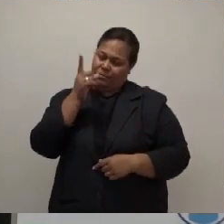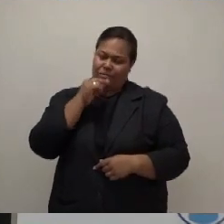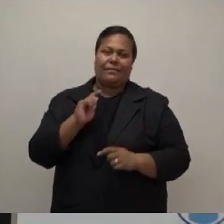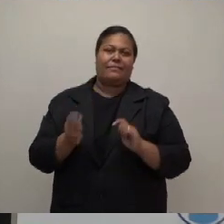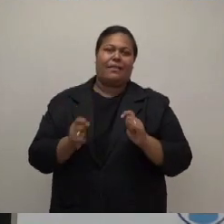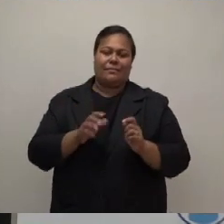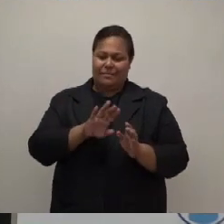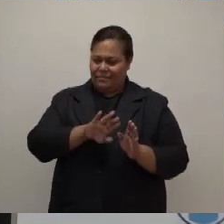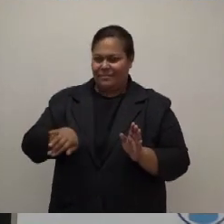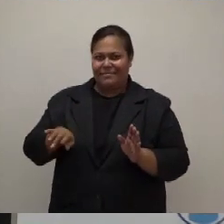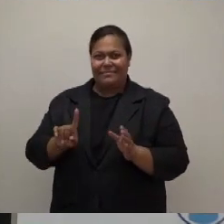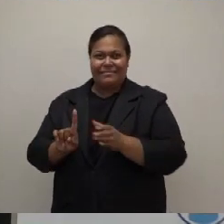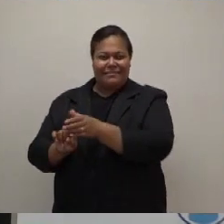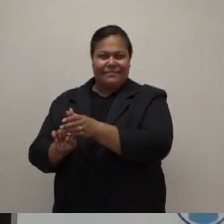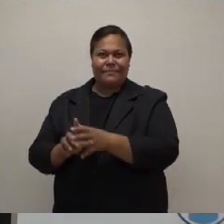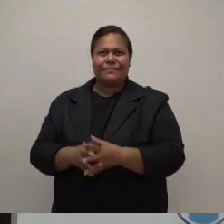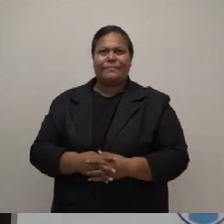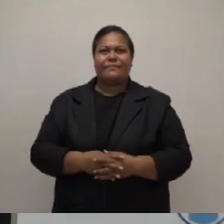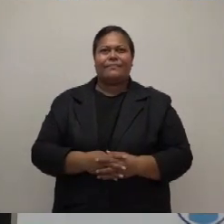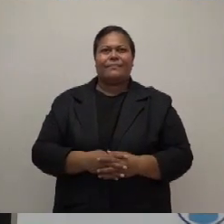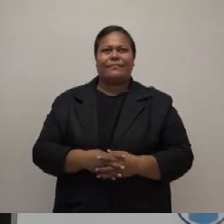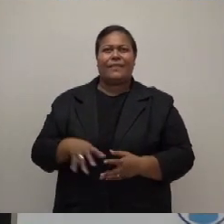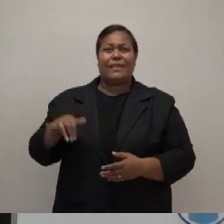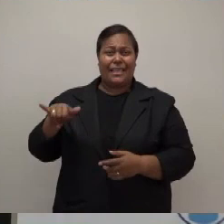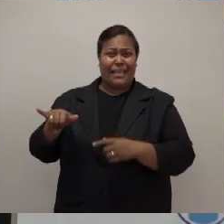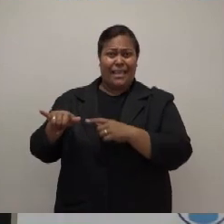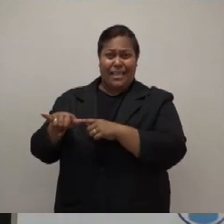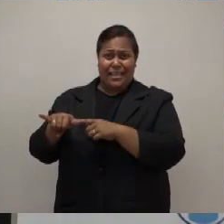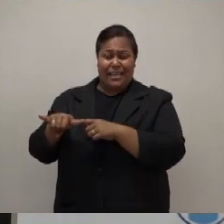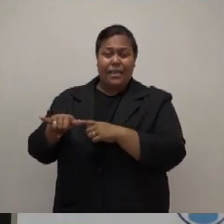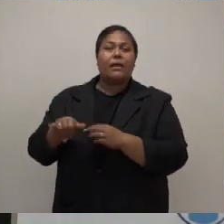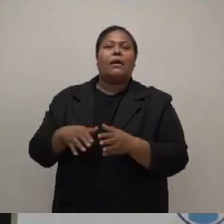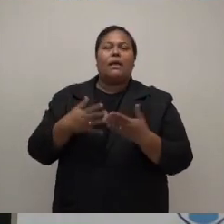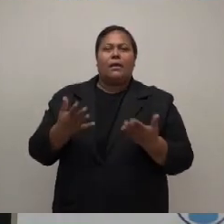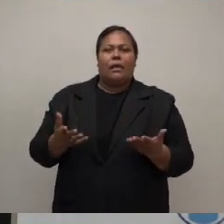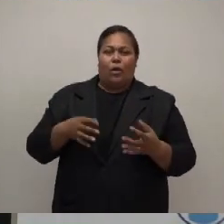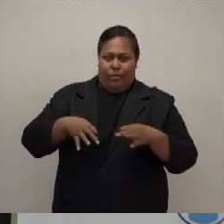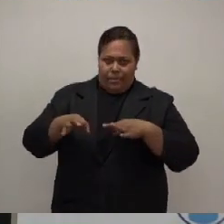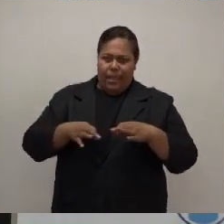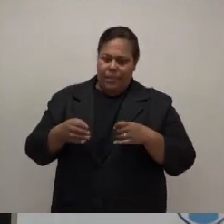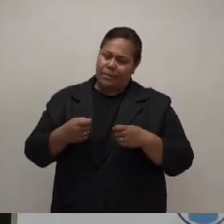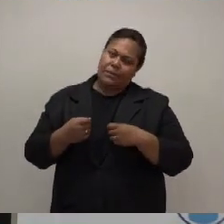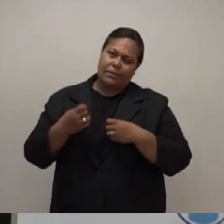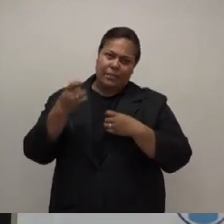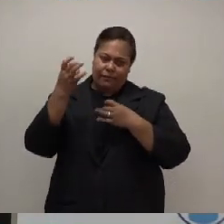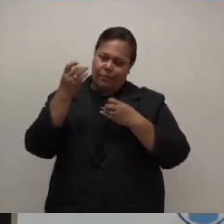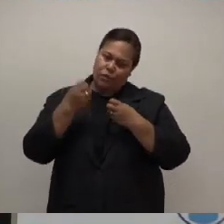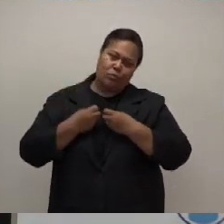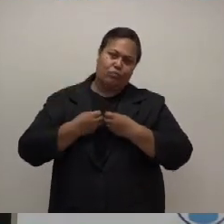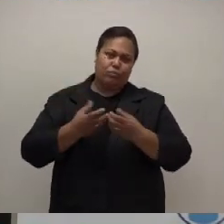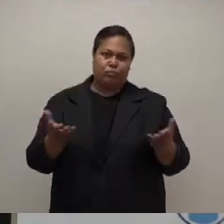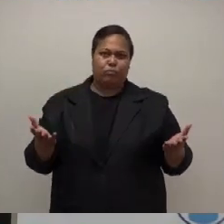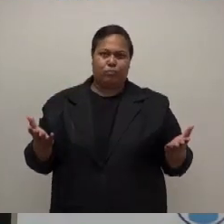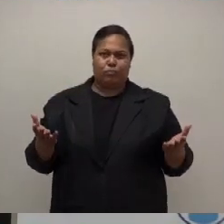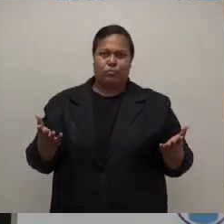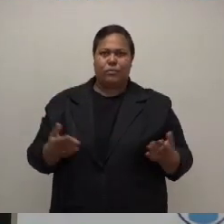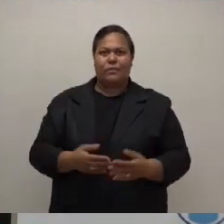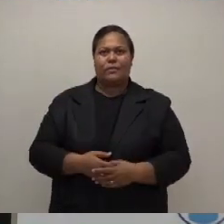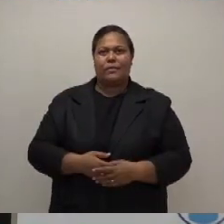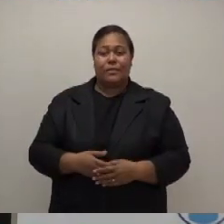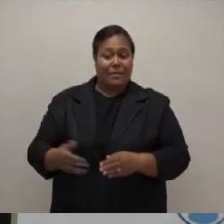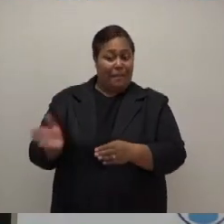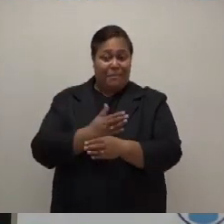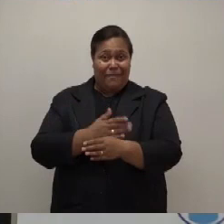Fiji Airways has published a detailed framework of every precaution that they will be taking before boarding, in